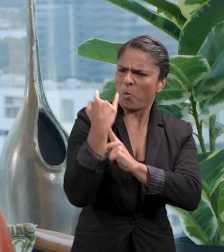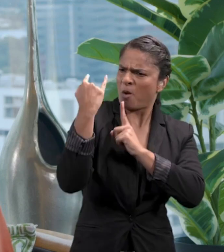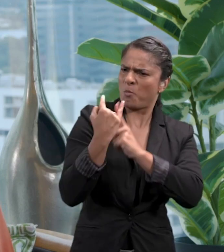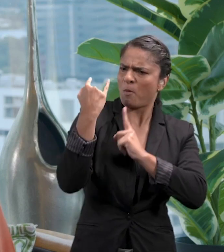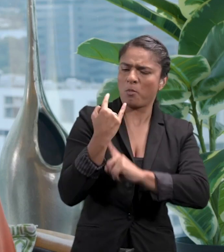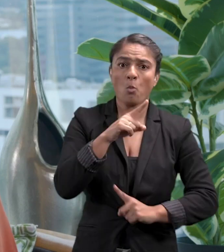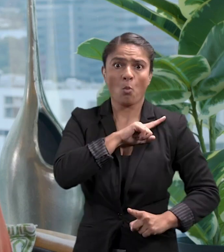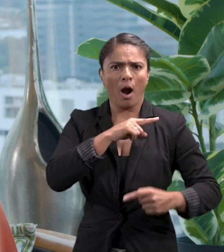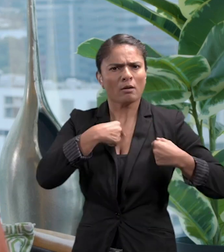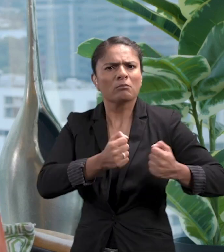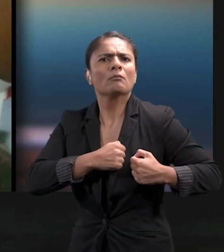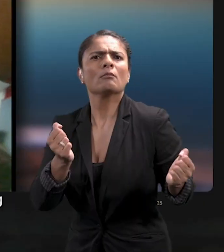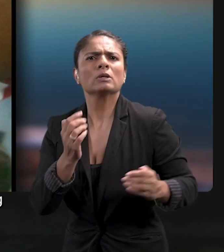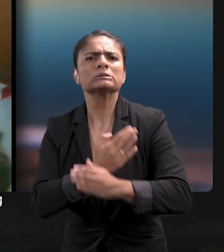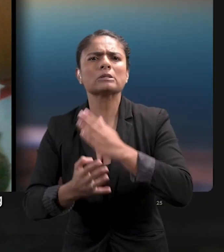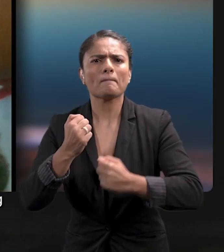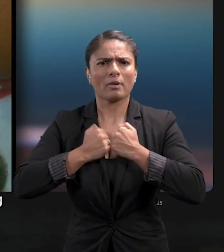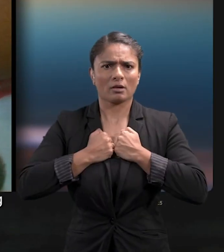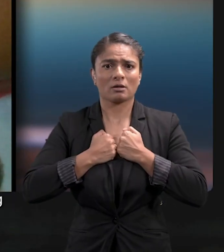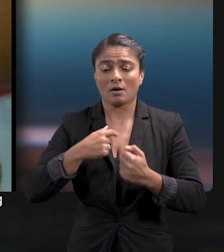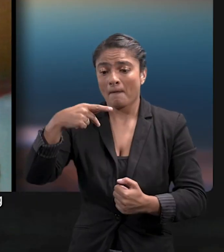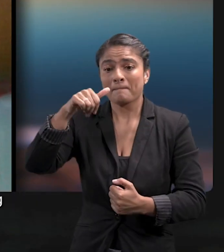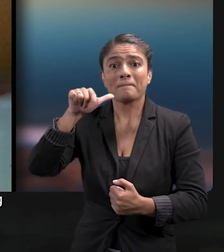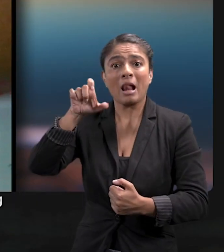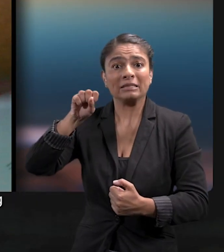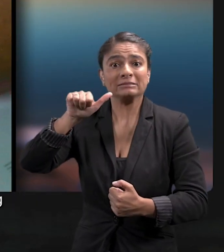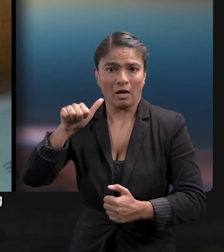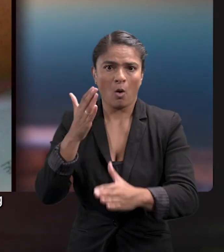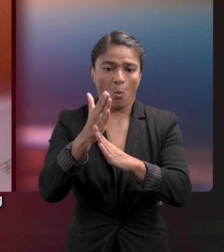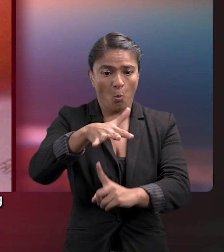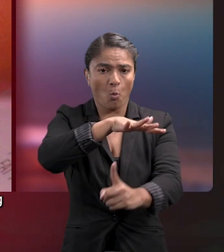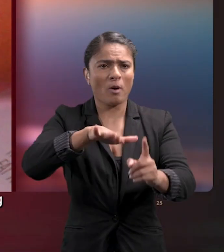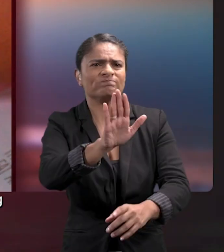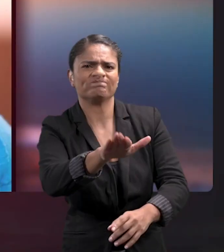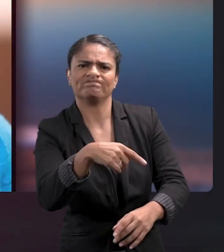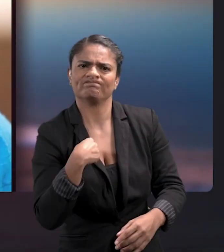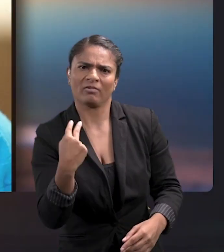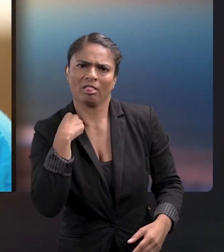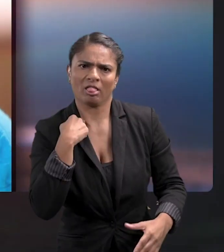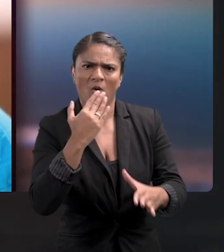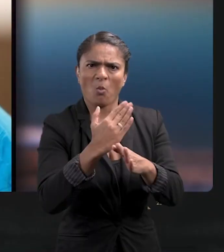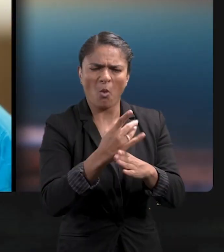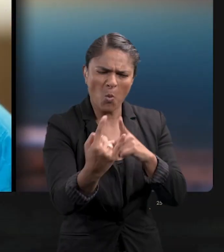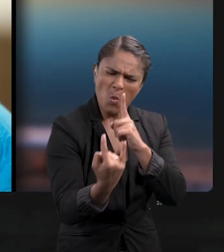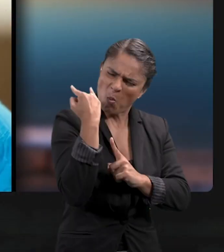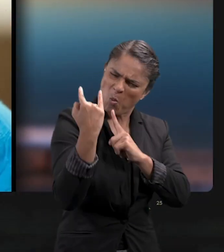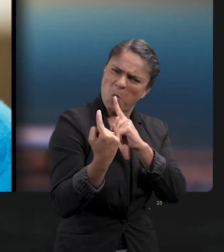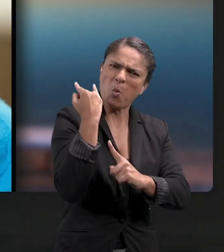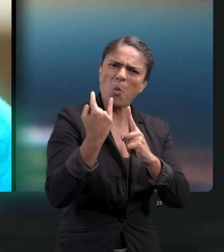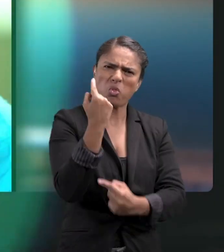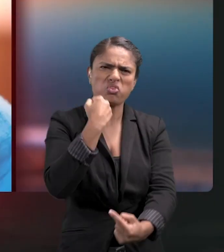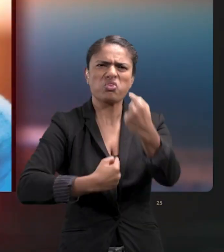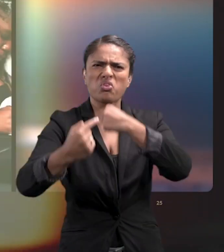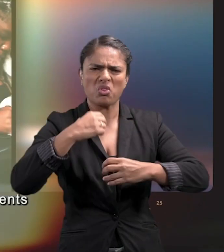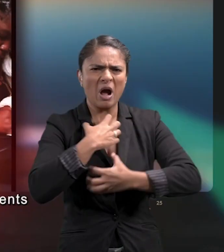na openbaarmaking aan te spreek. Further to Palesa's impairments having been made known to her employer, she was ridiculed, bullied and